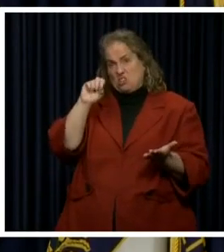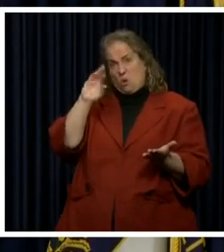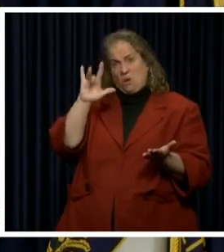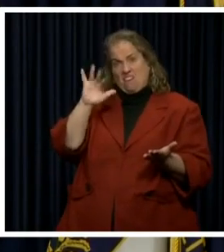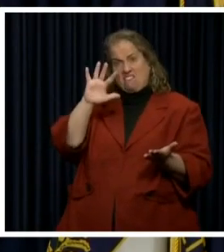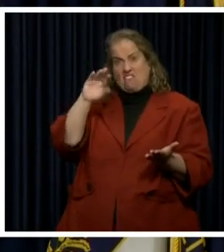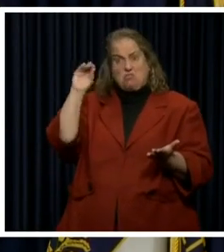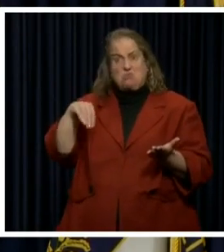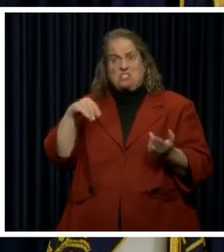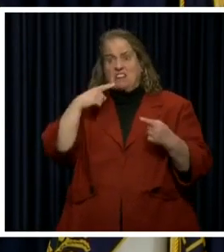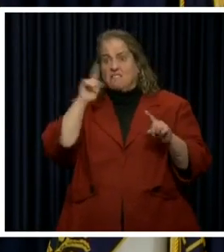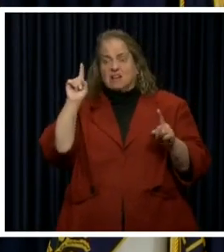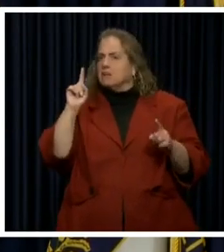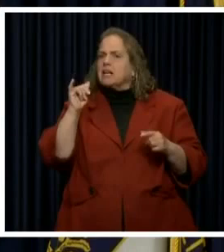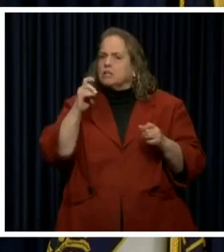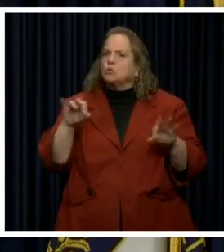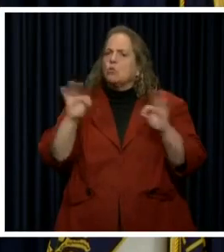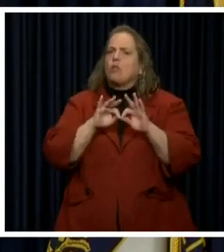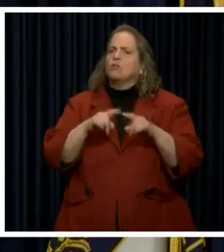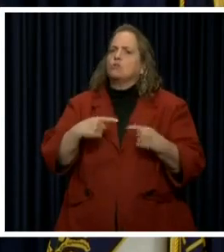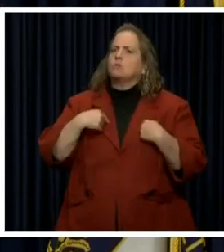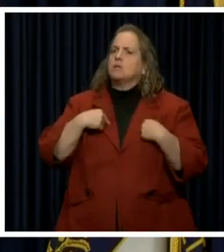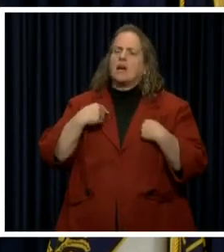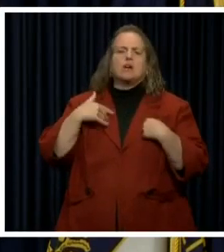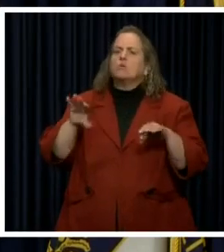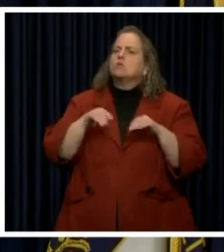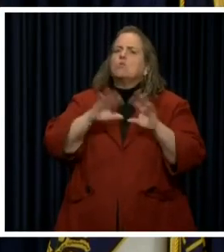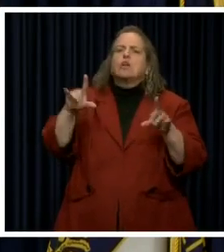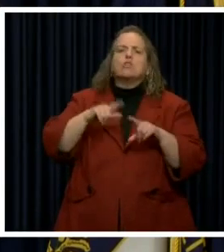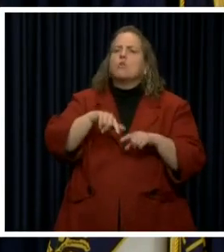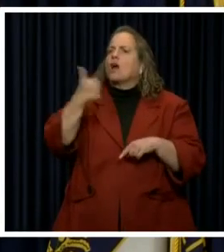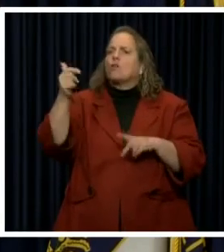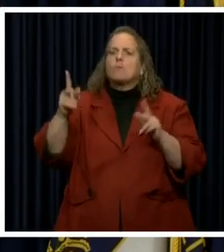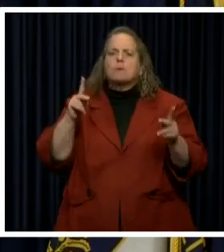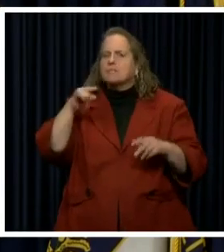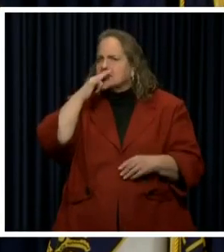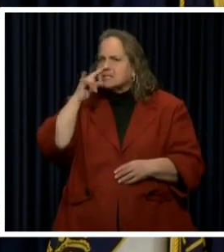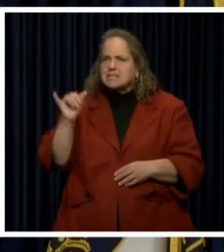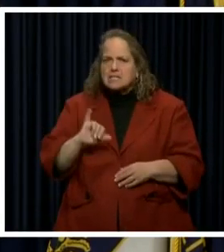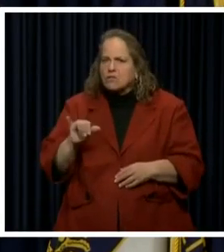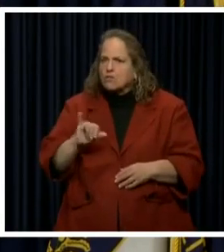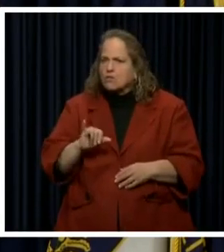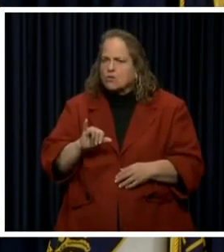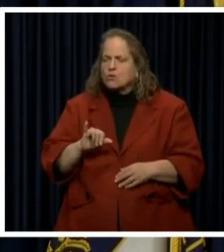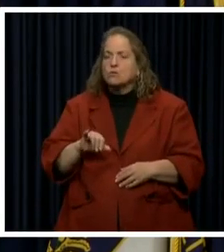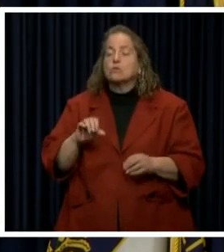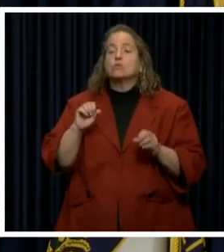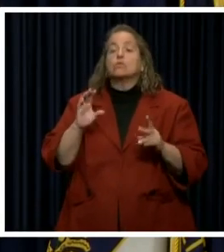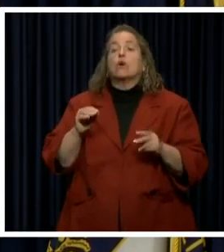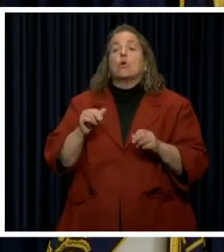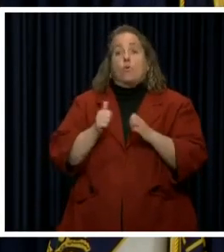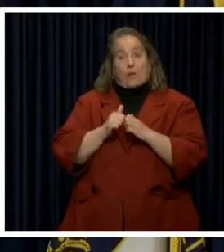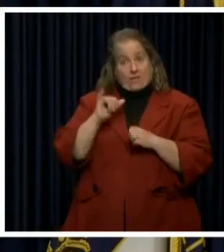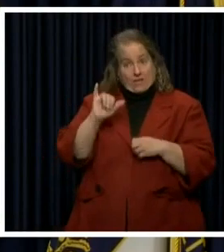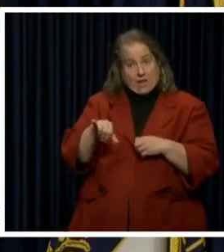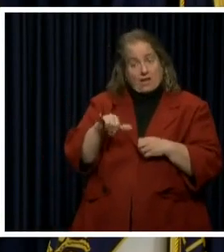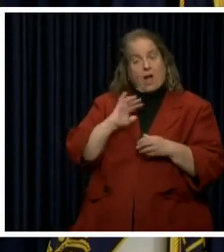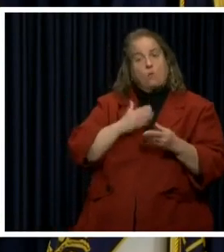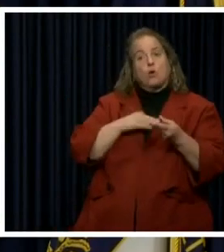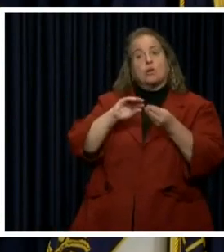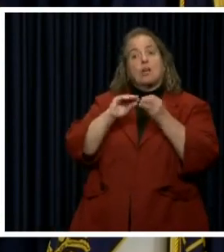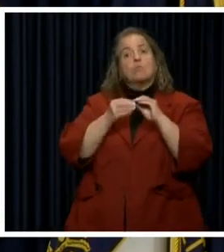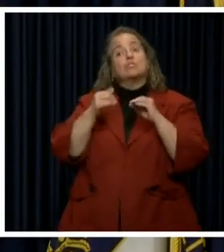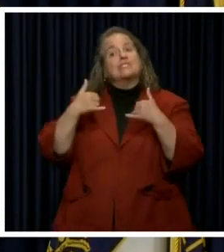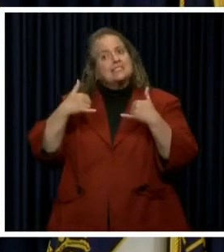me. And I don't want to spread it to anybody else's kids either. So with that, our numbers